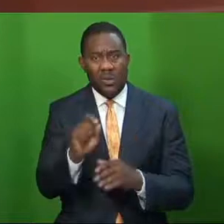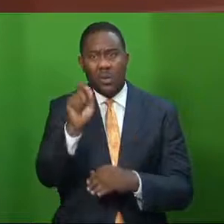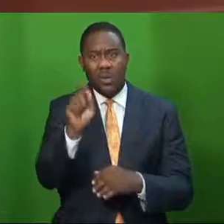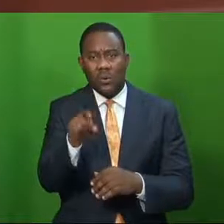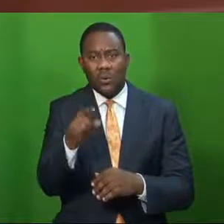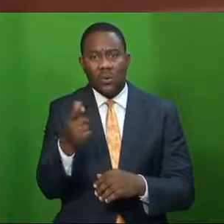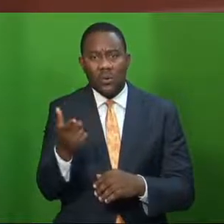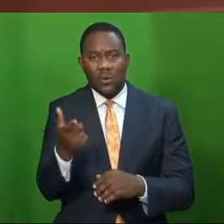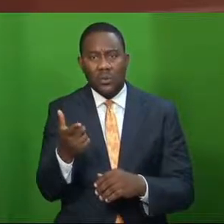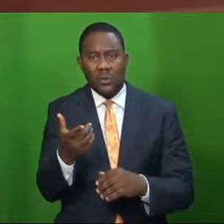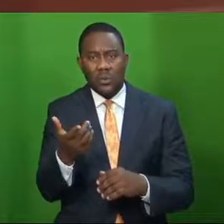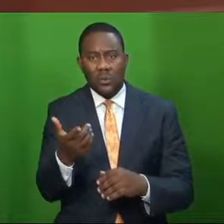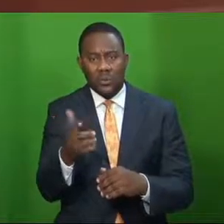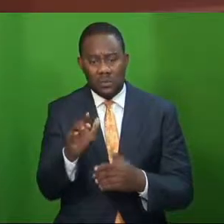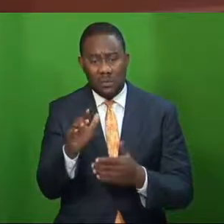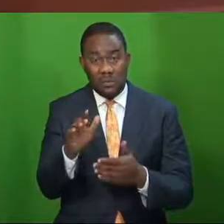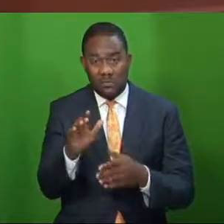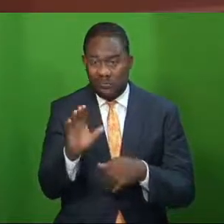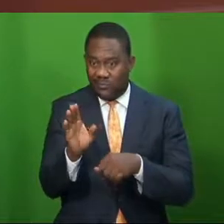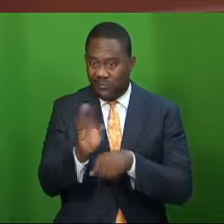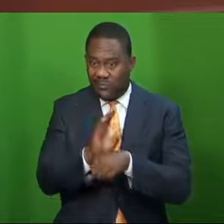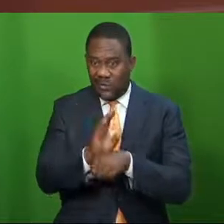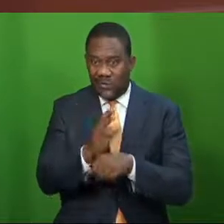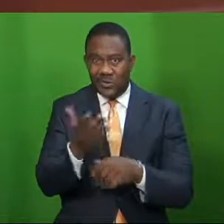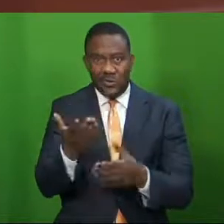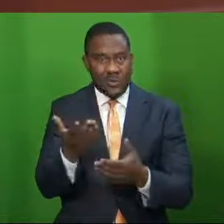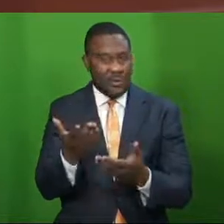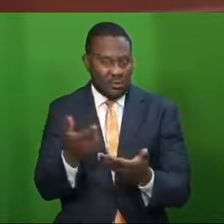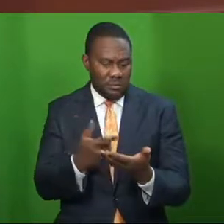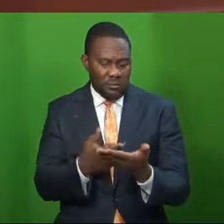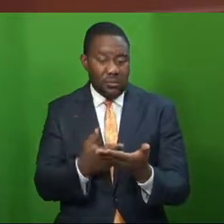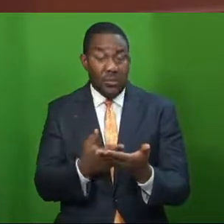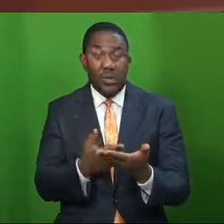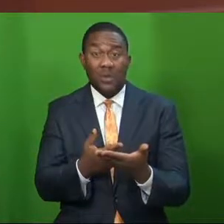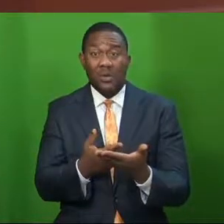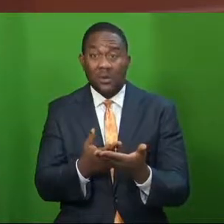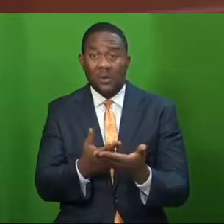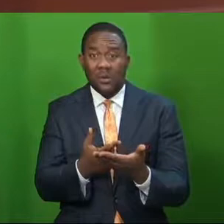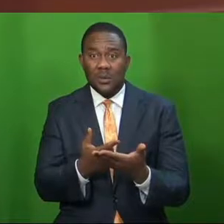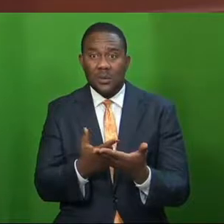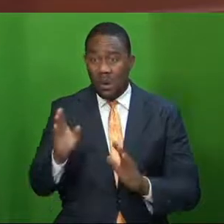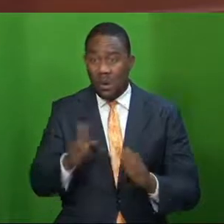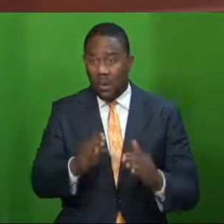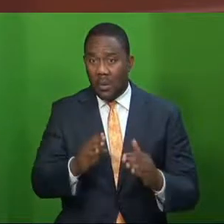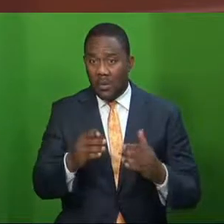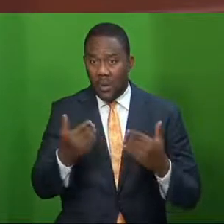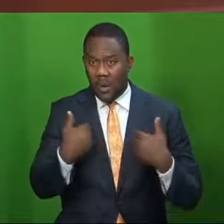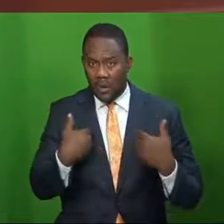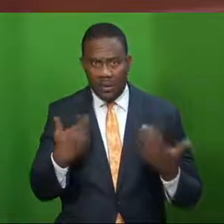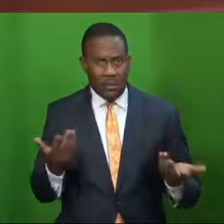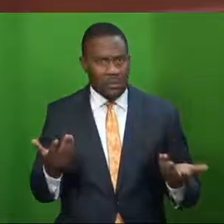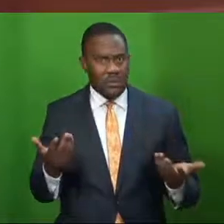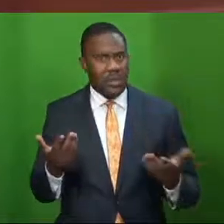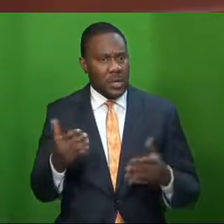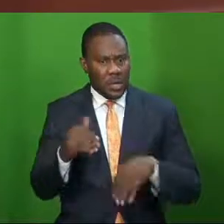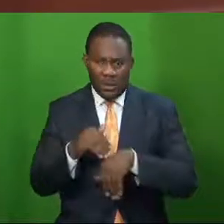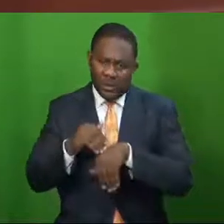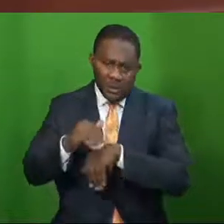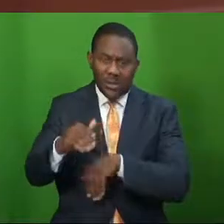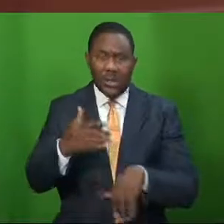receive your business statement and I have questions, I don't necessarily have to come and sit I could send my